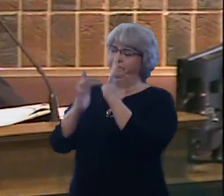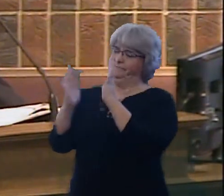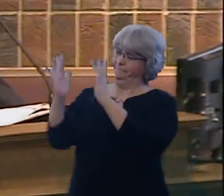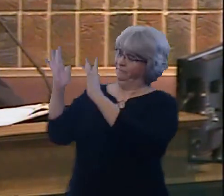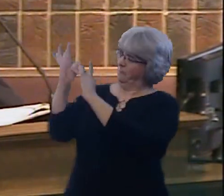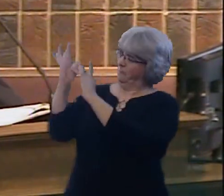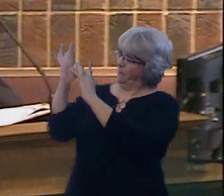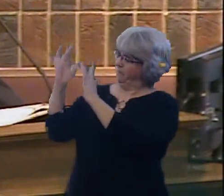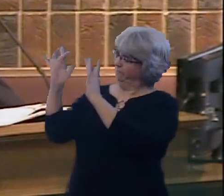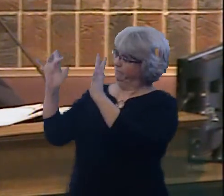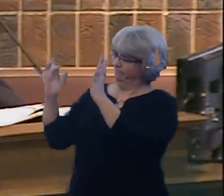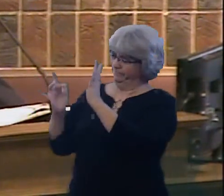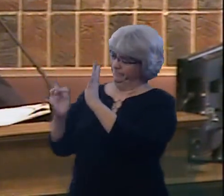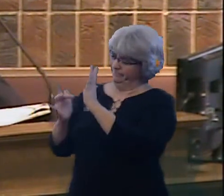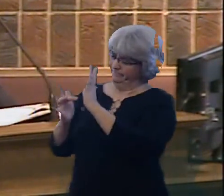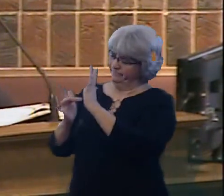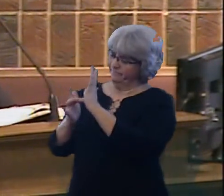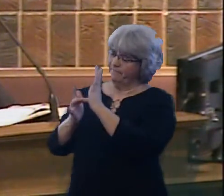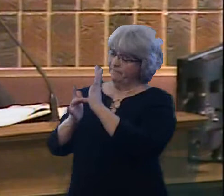Jesus,